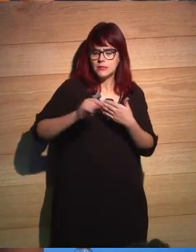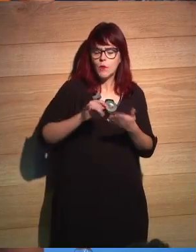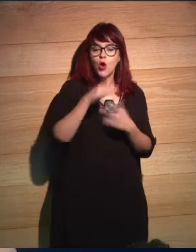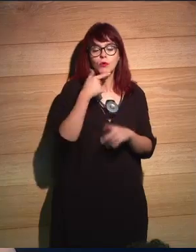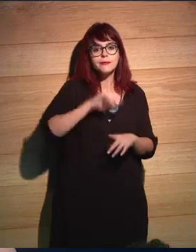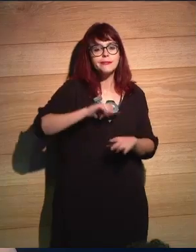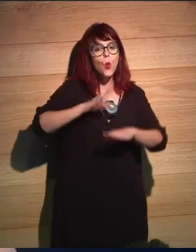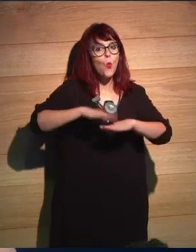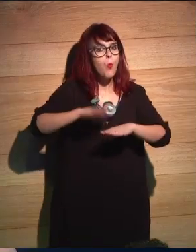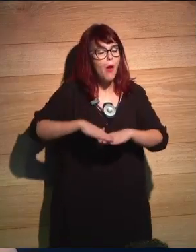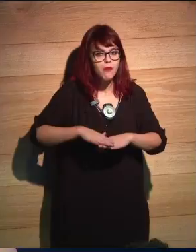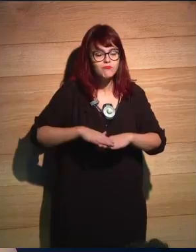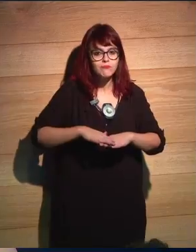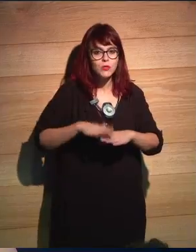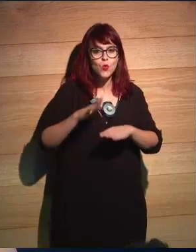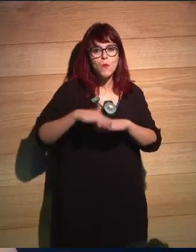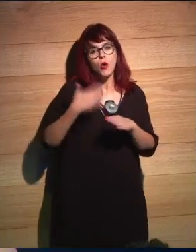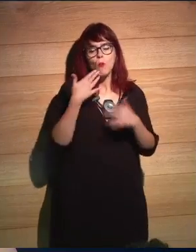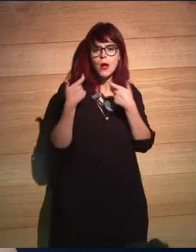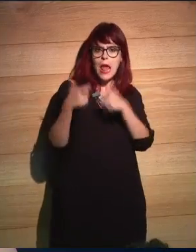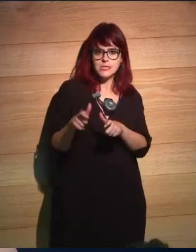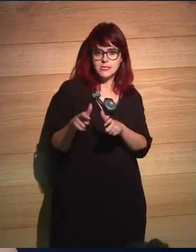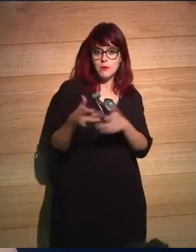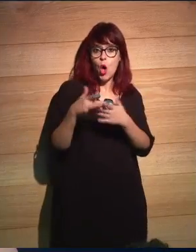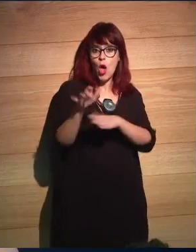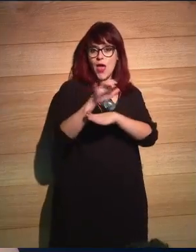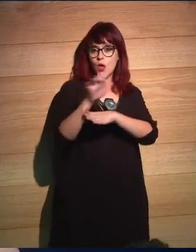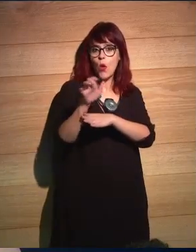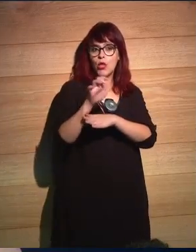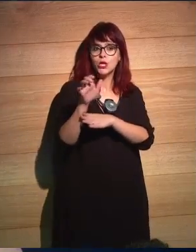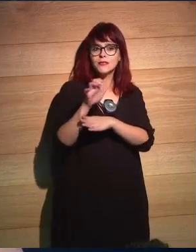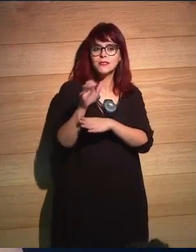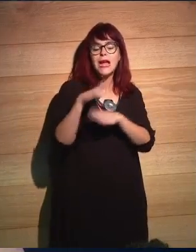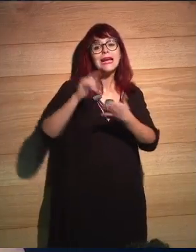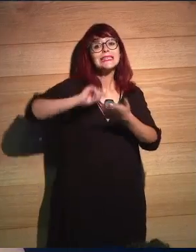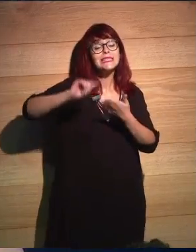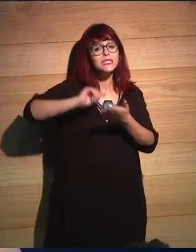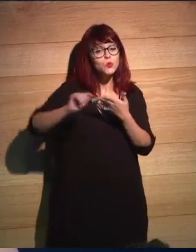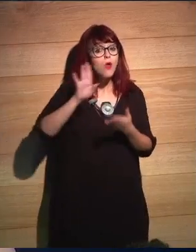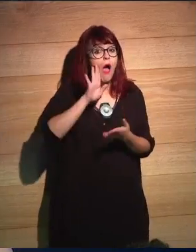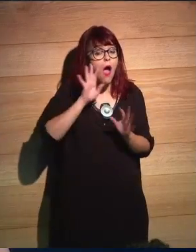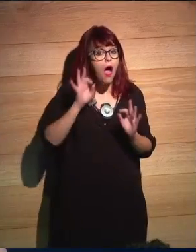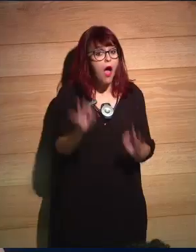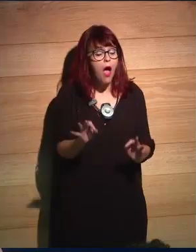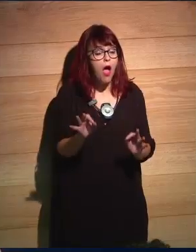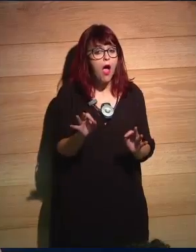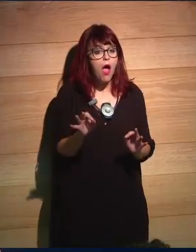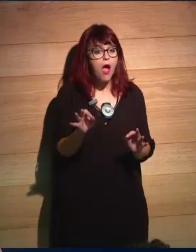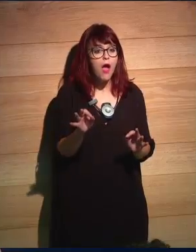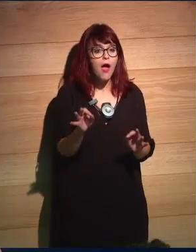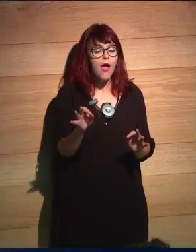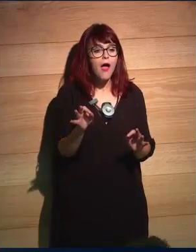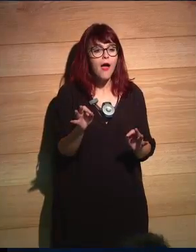of us who write, there's a certain guilt, a sort of class guilt, because in